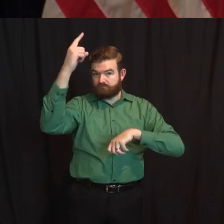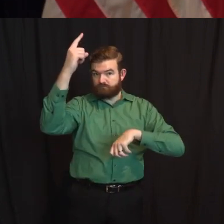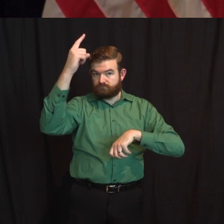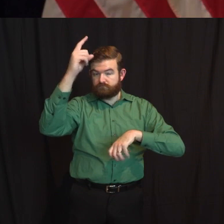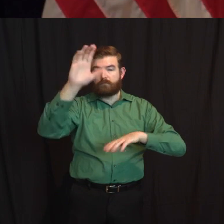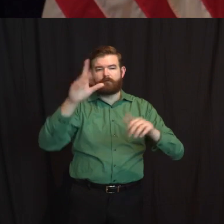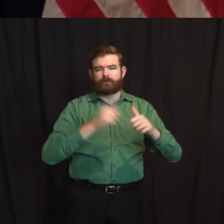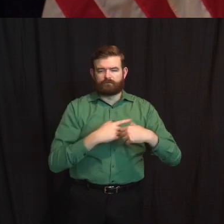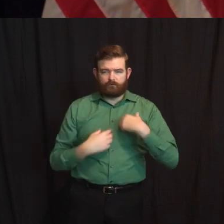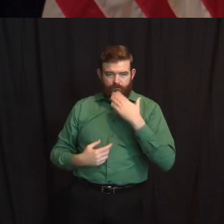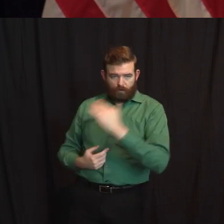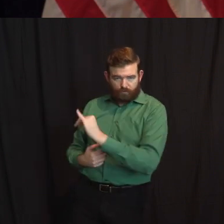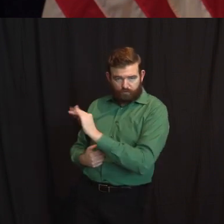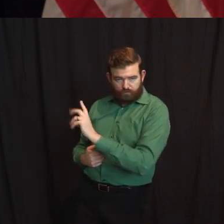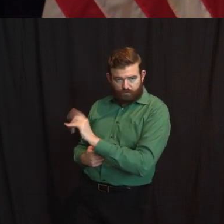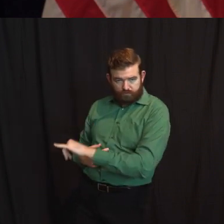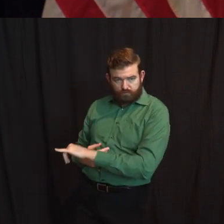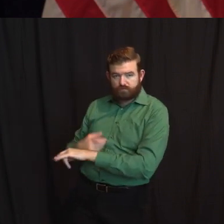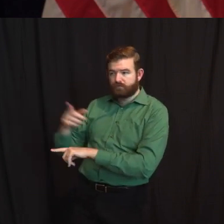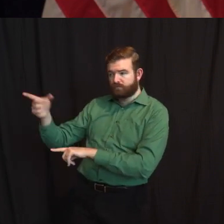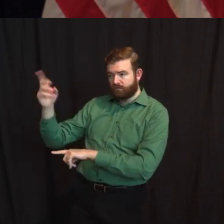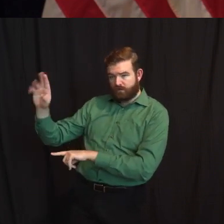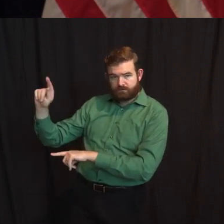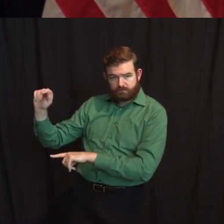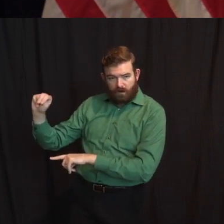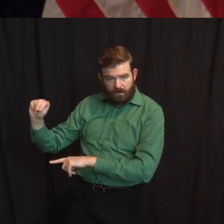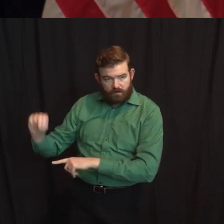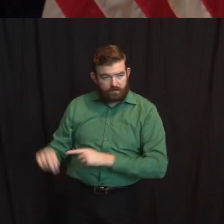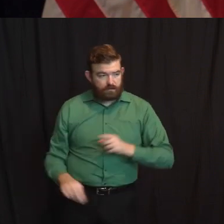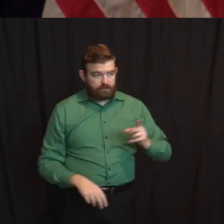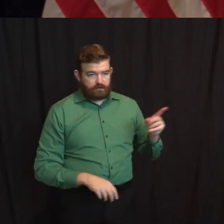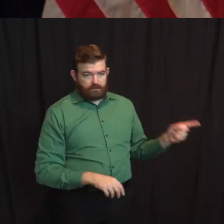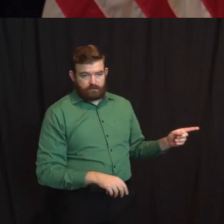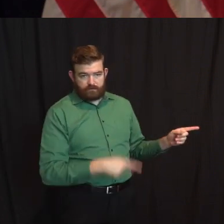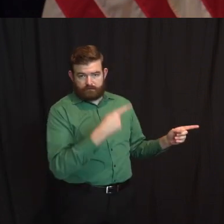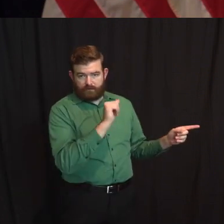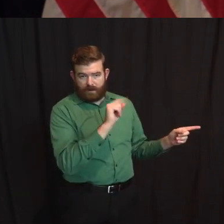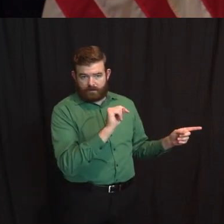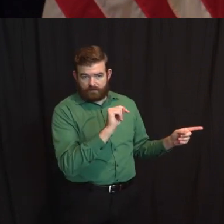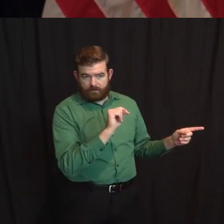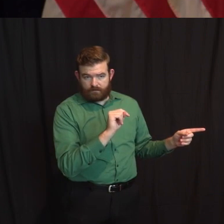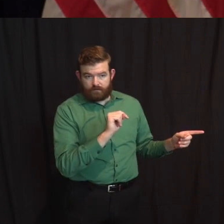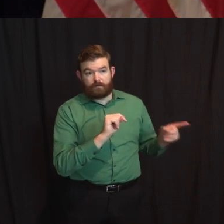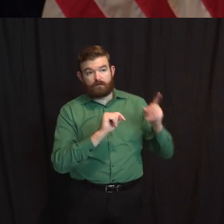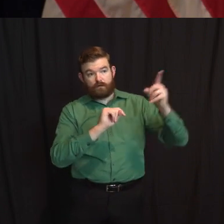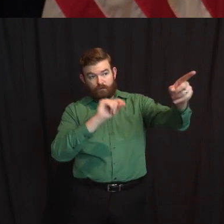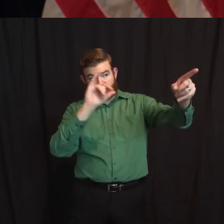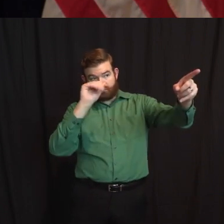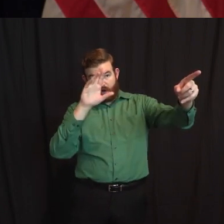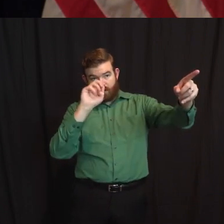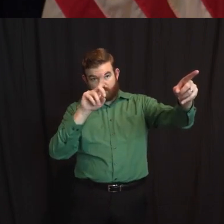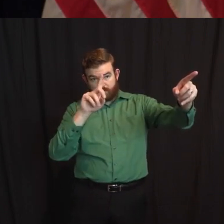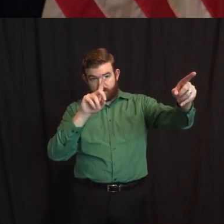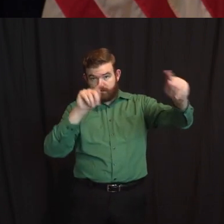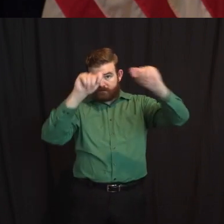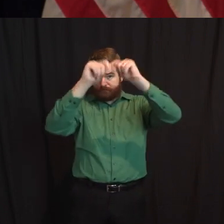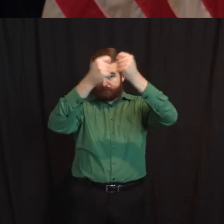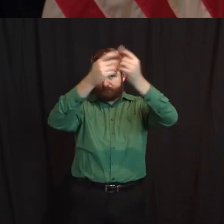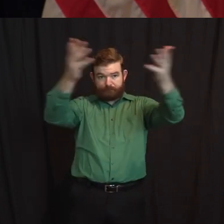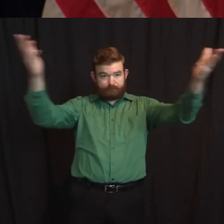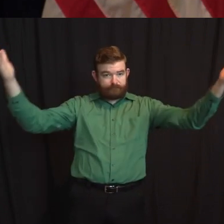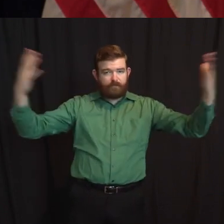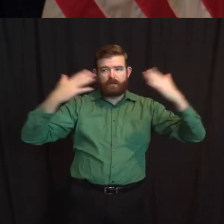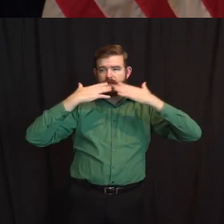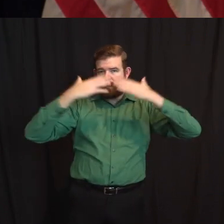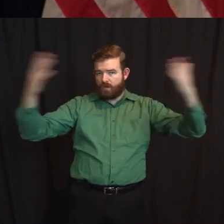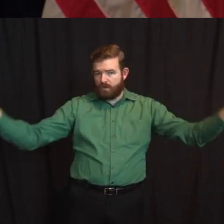Judy and Christina to my right, Pat to my left, Jared, Matt, the rest of the team. I told Pat I found